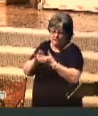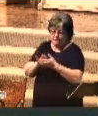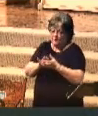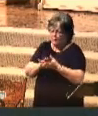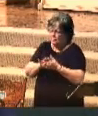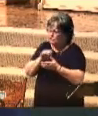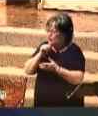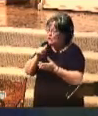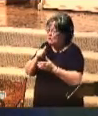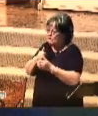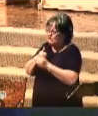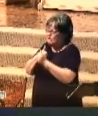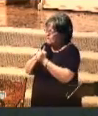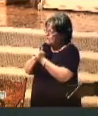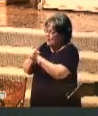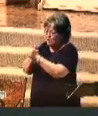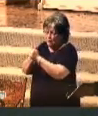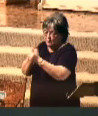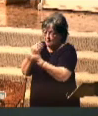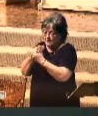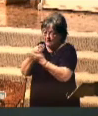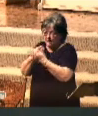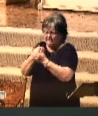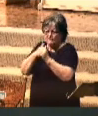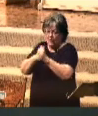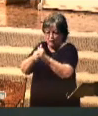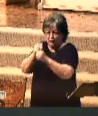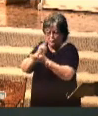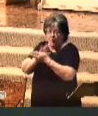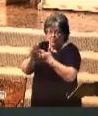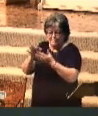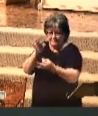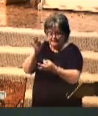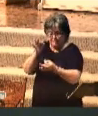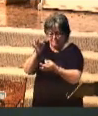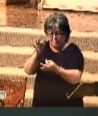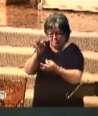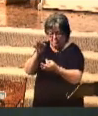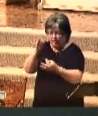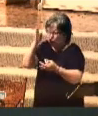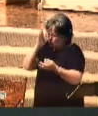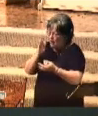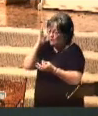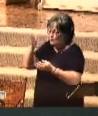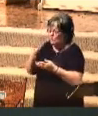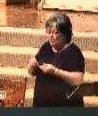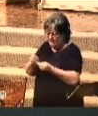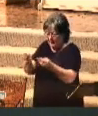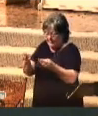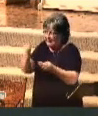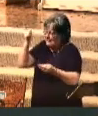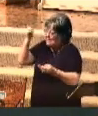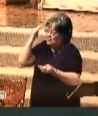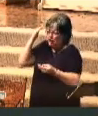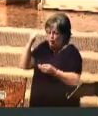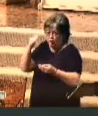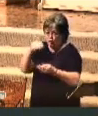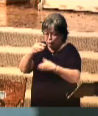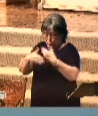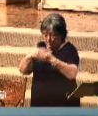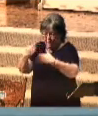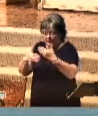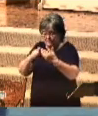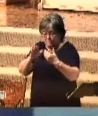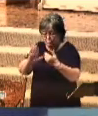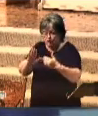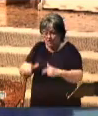Don't follow the money. Follow the Holy Spirit. God will provide. He knows what's in store for you the rest